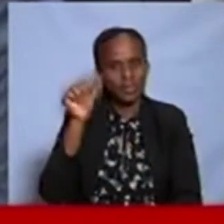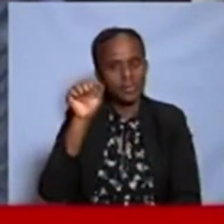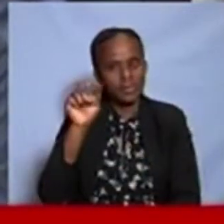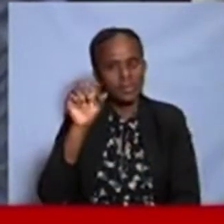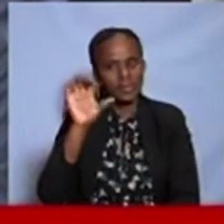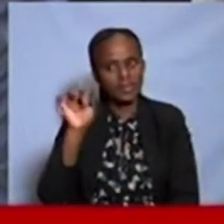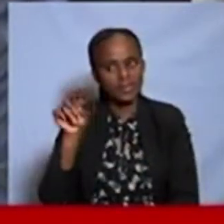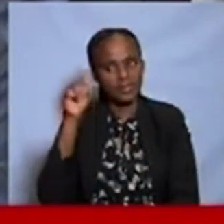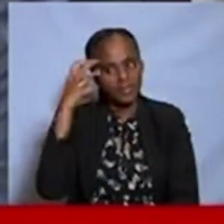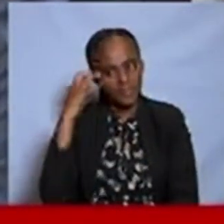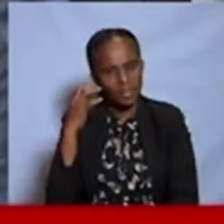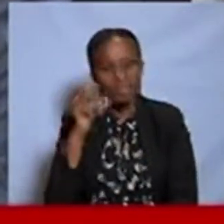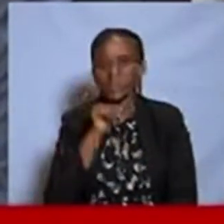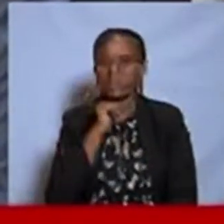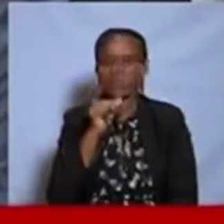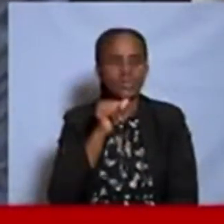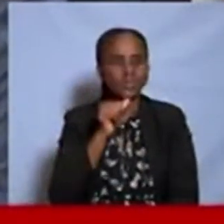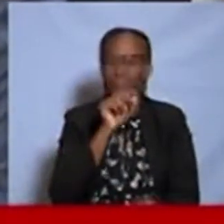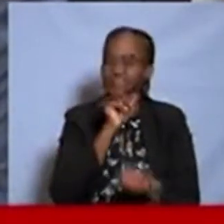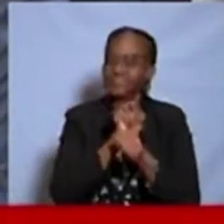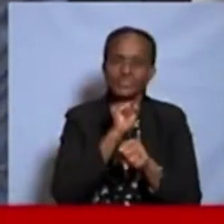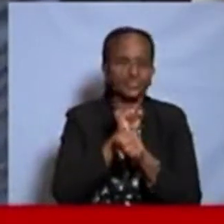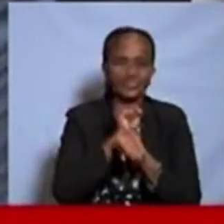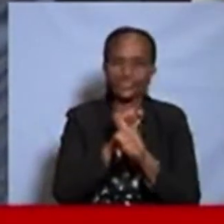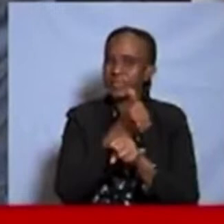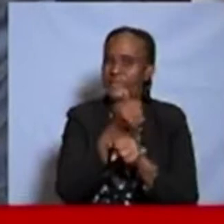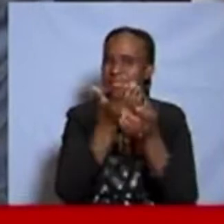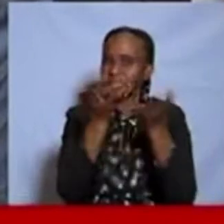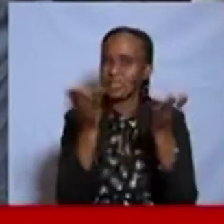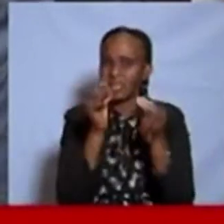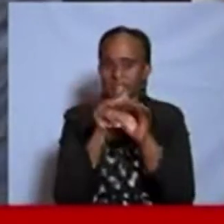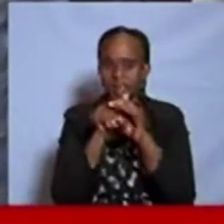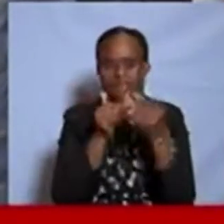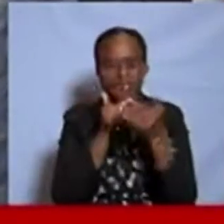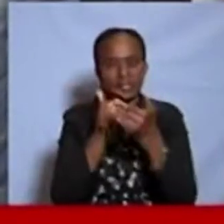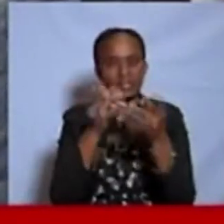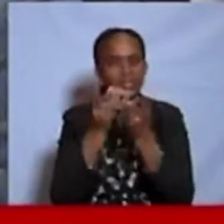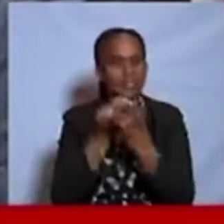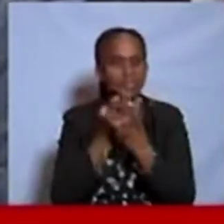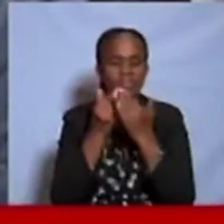officer is not deployed anywhere near finances.